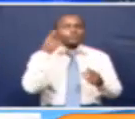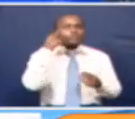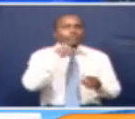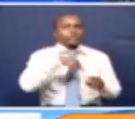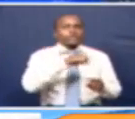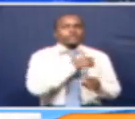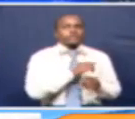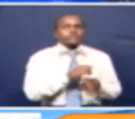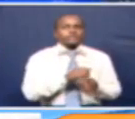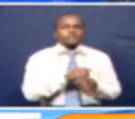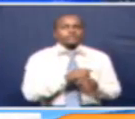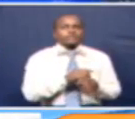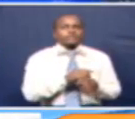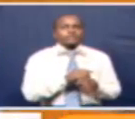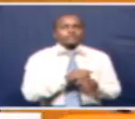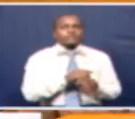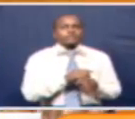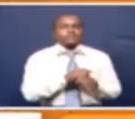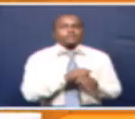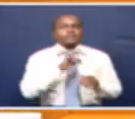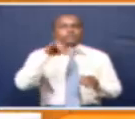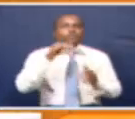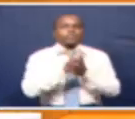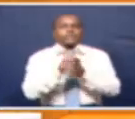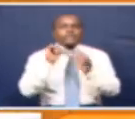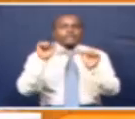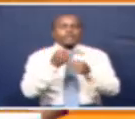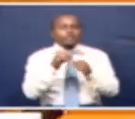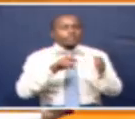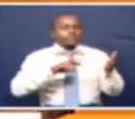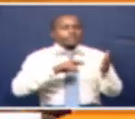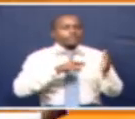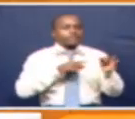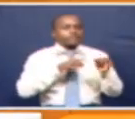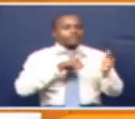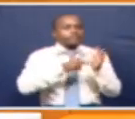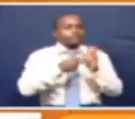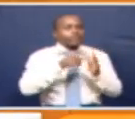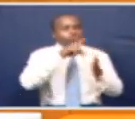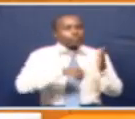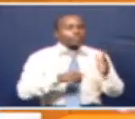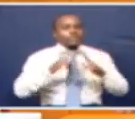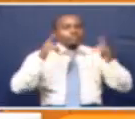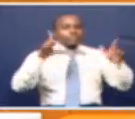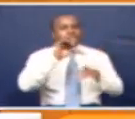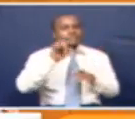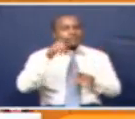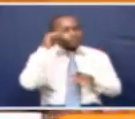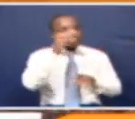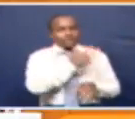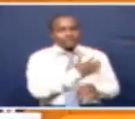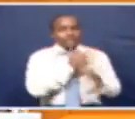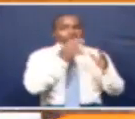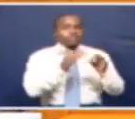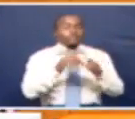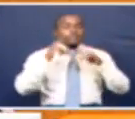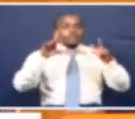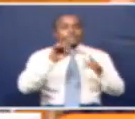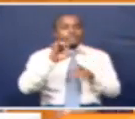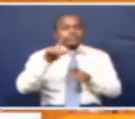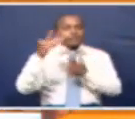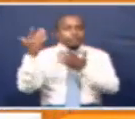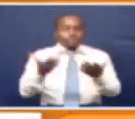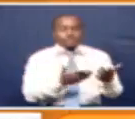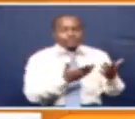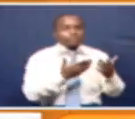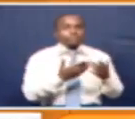Let us speak. Jubilee cannot be defining what is a big deal for NASA. If it was a big deal to receive Uhuru and Ruto on that